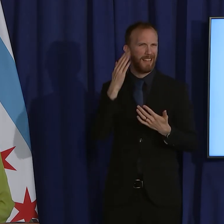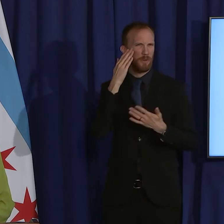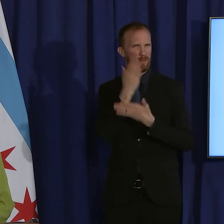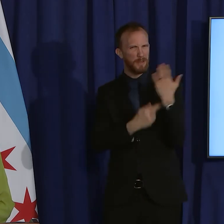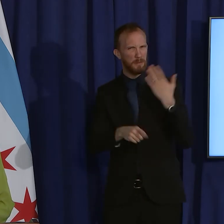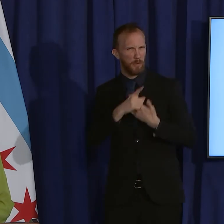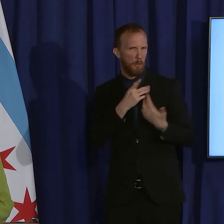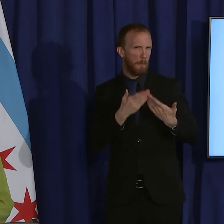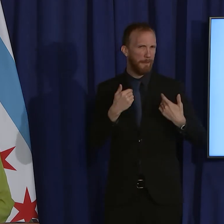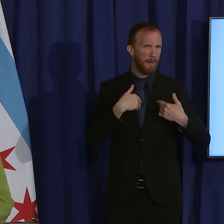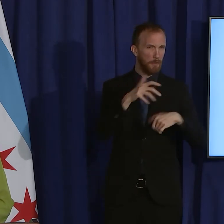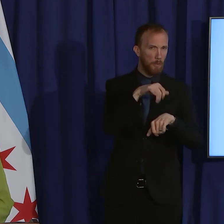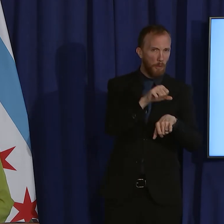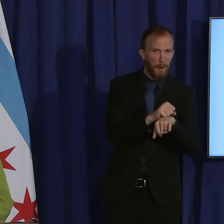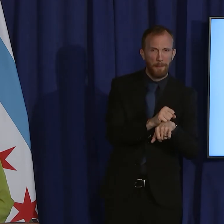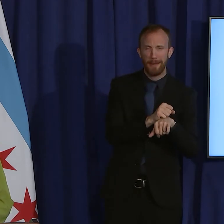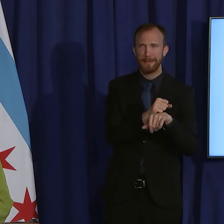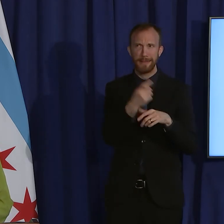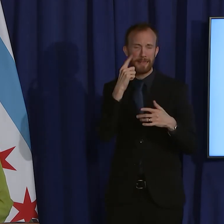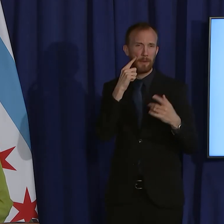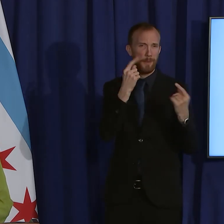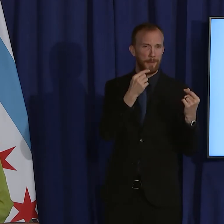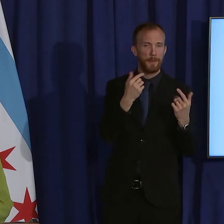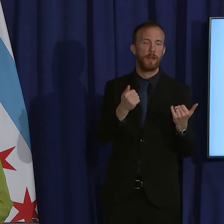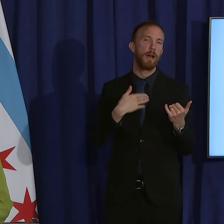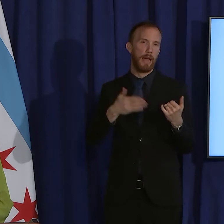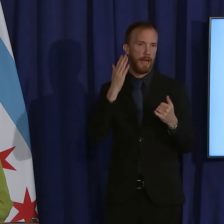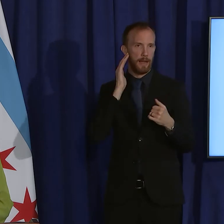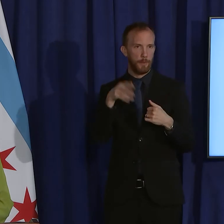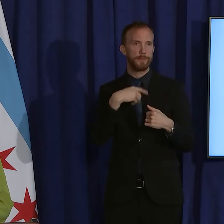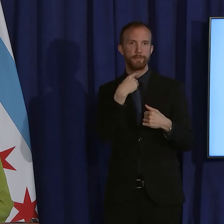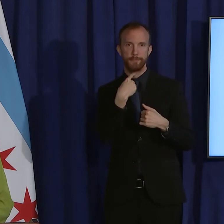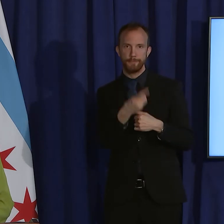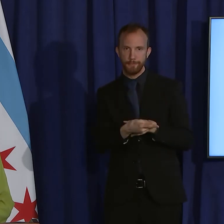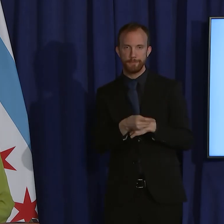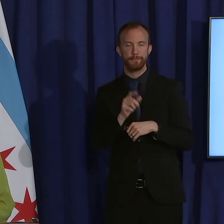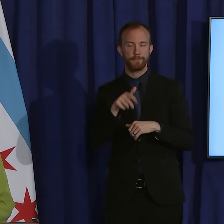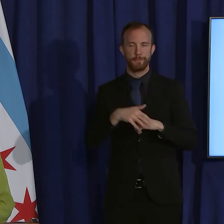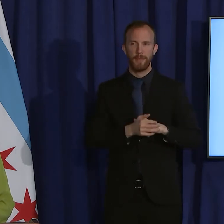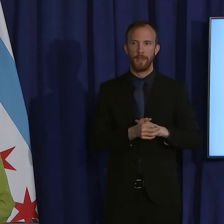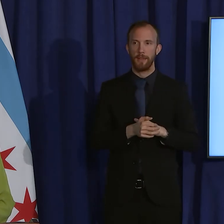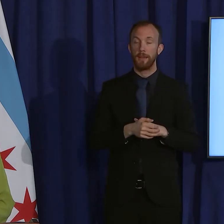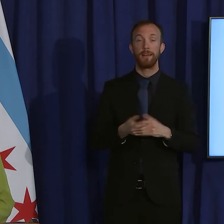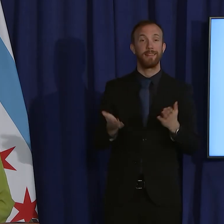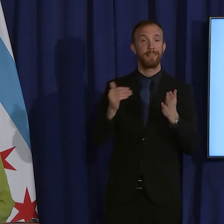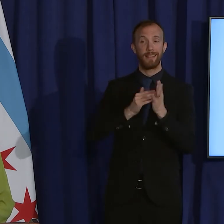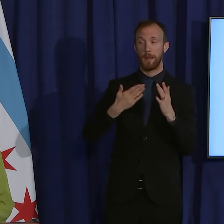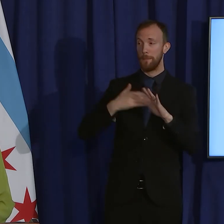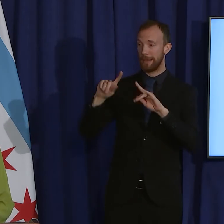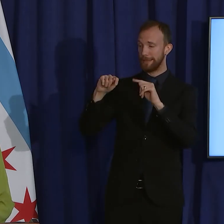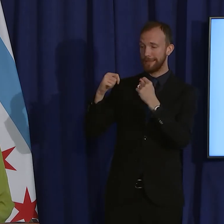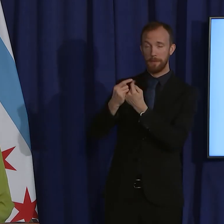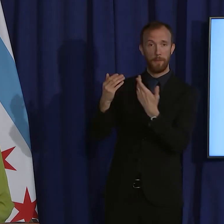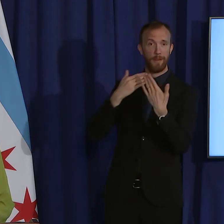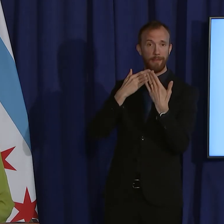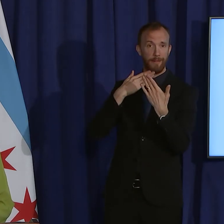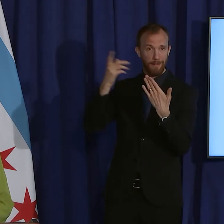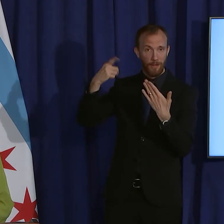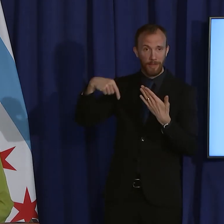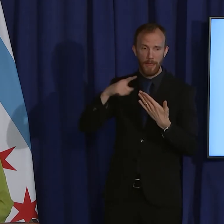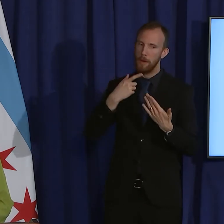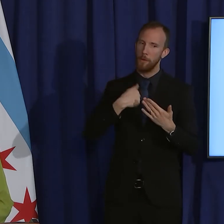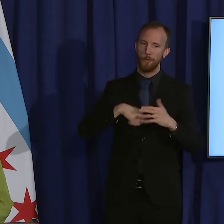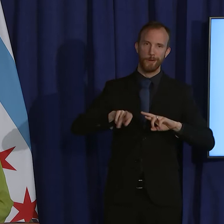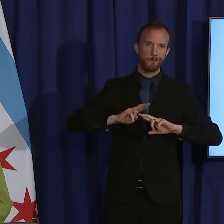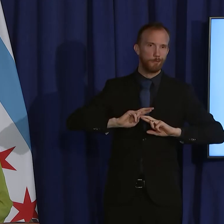& Johnson had questions. I, again, really want to thank my team. We are very prepared for situations like this. Team